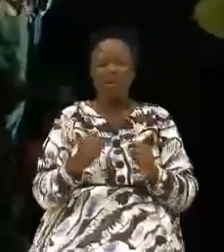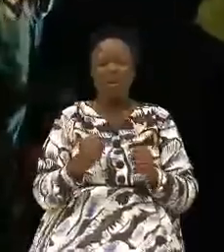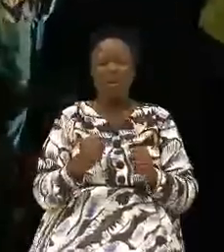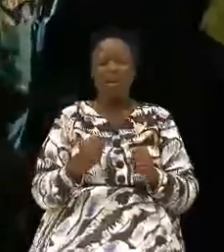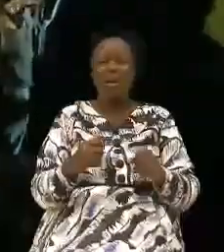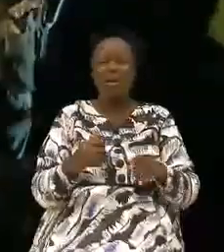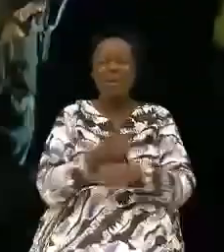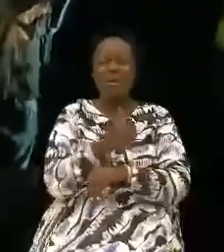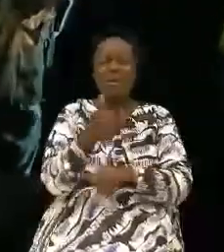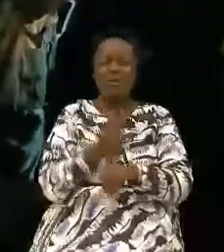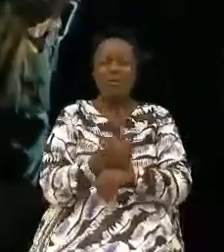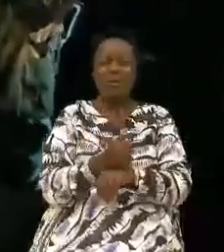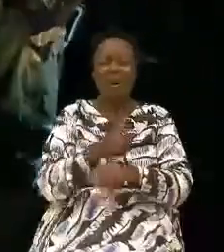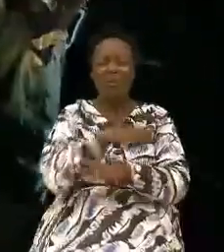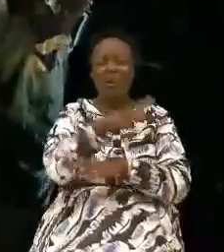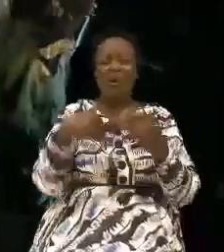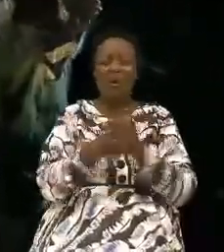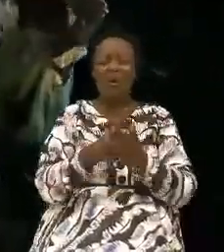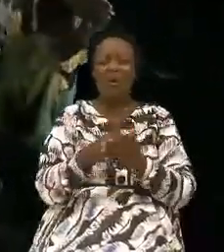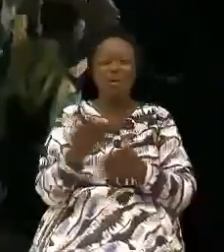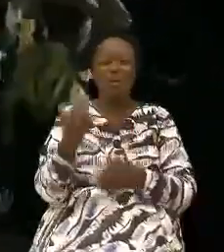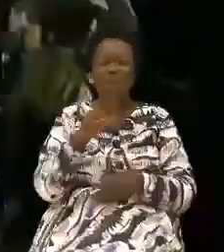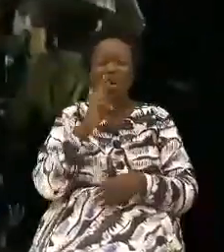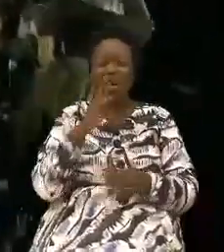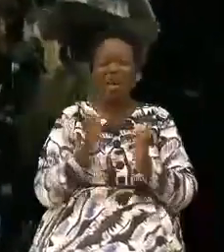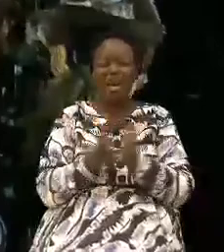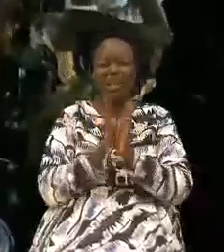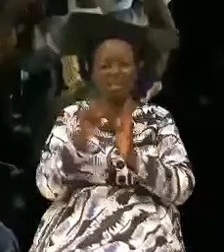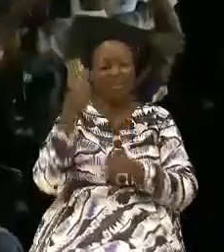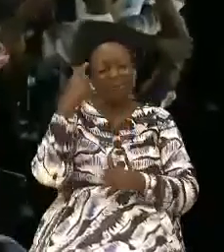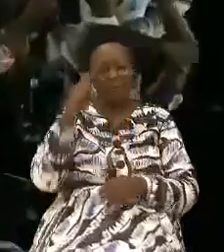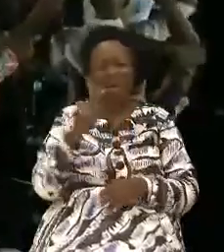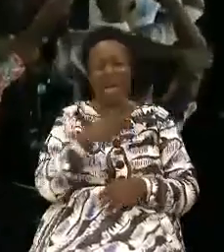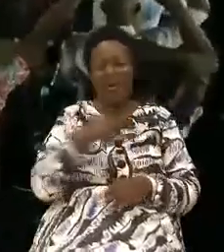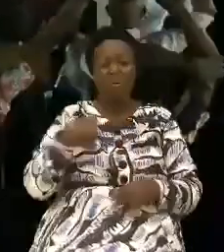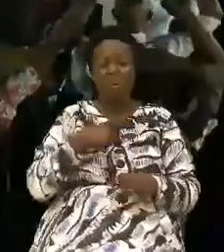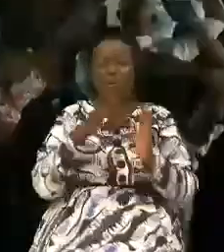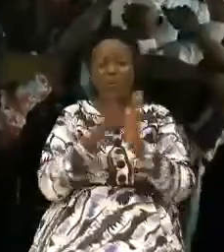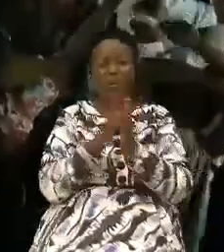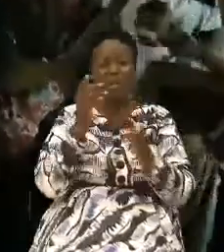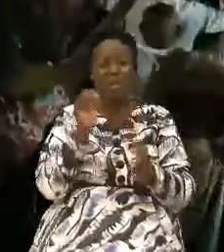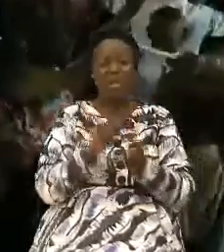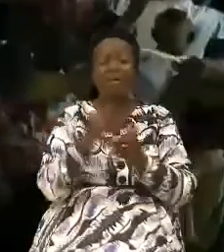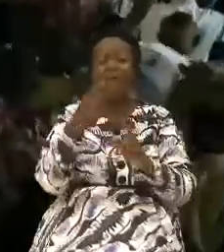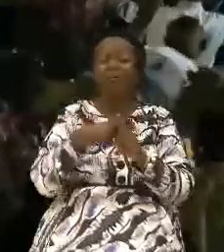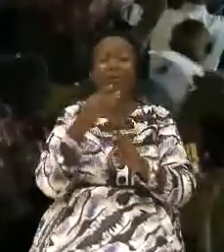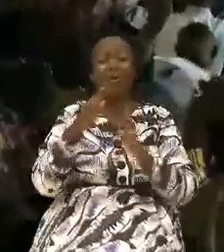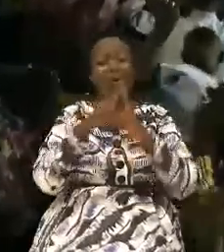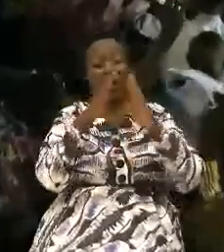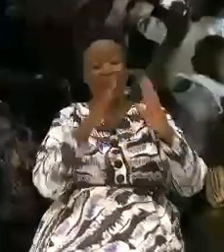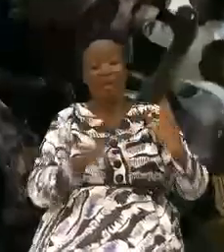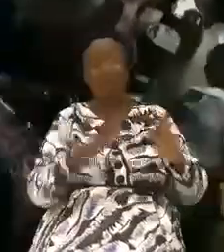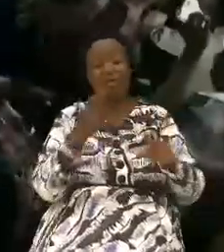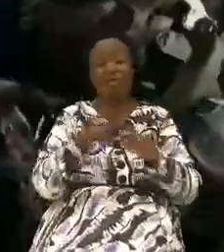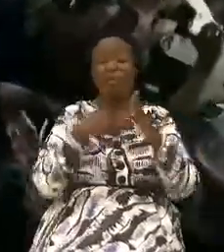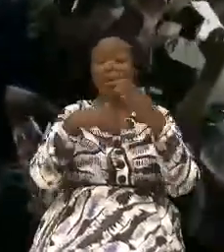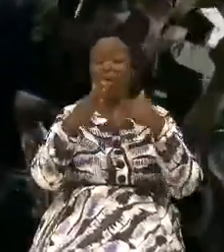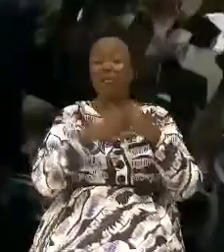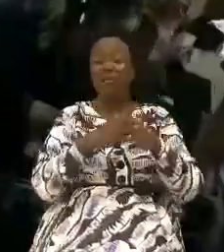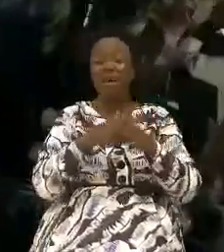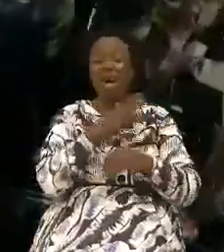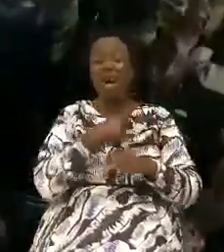Confirm all they're asking for. And we pray that from your sanctuary and from heaven and from